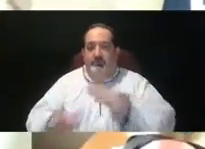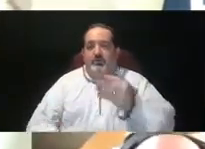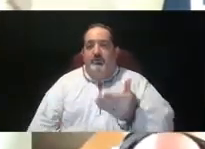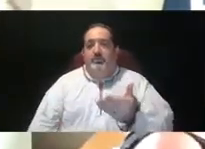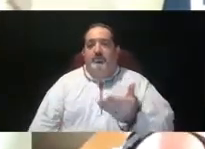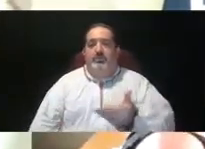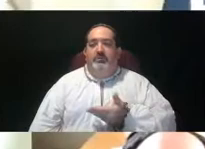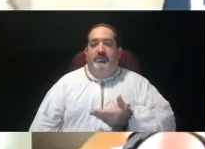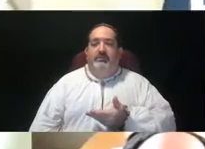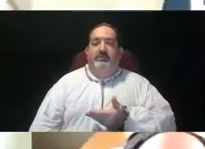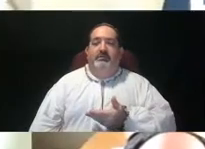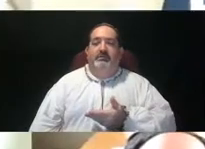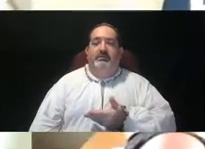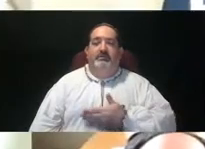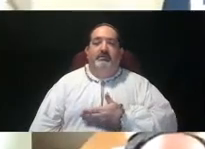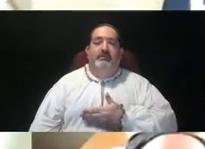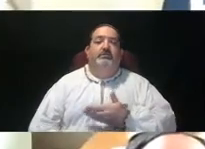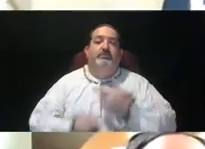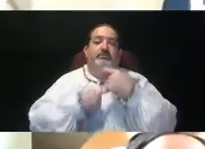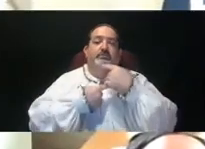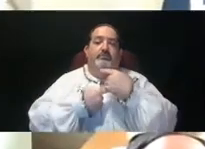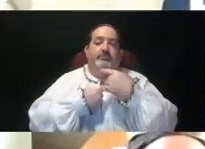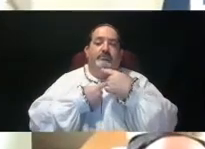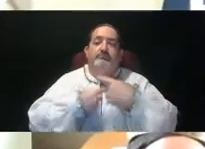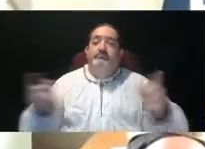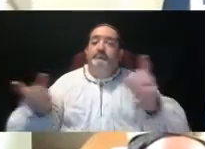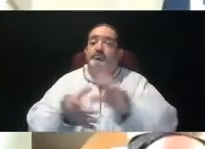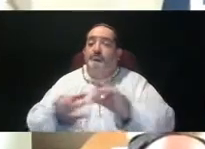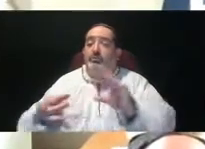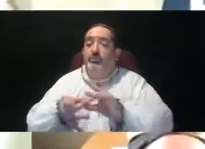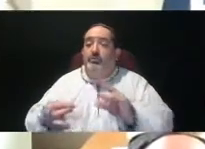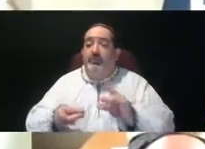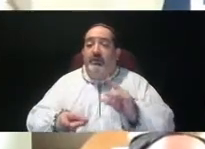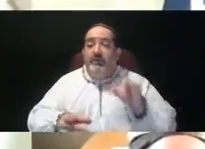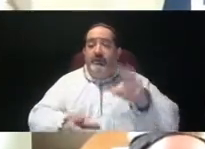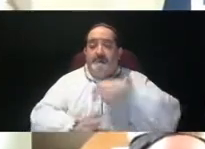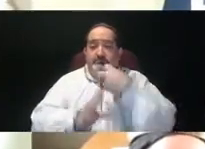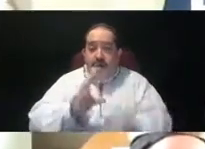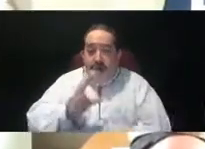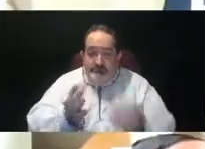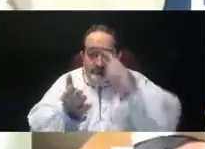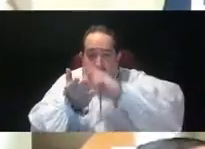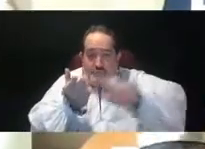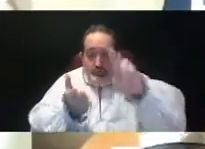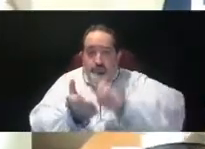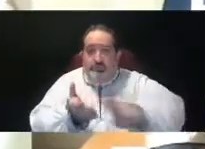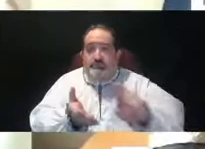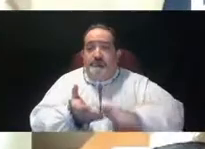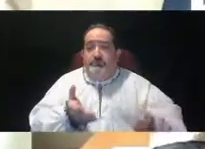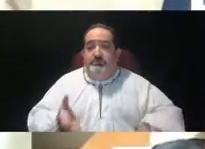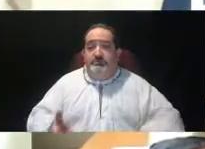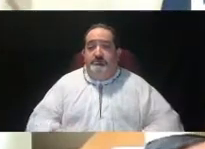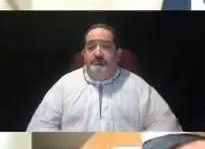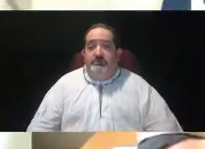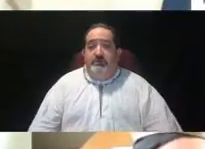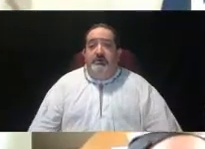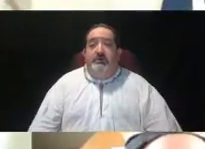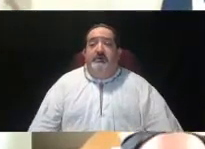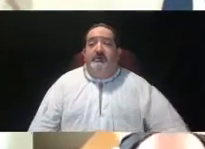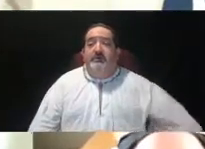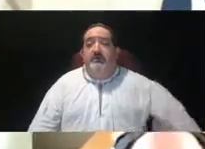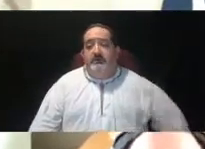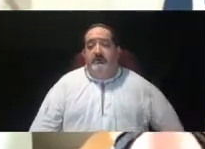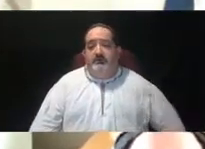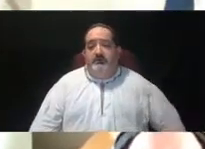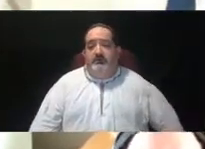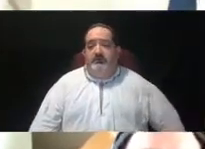to share your stories. Also, you're delving into research and trying to